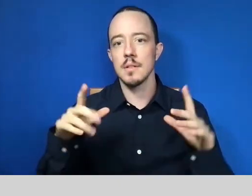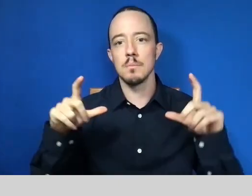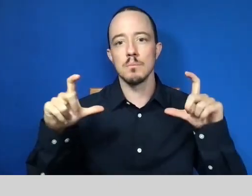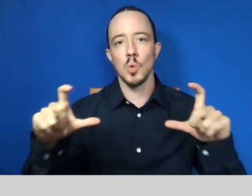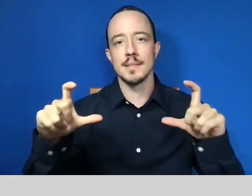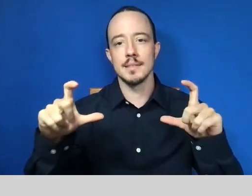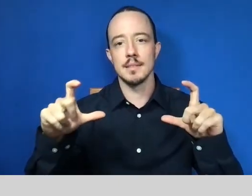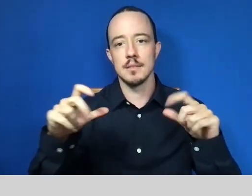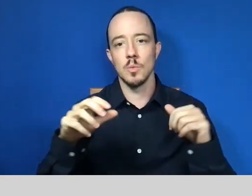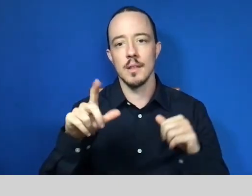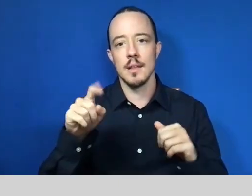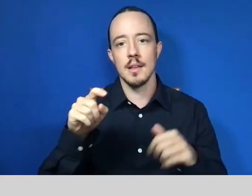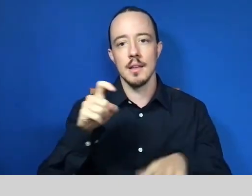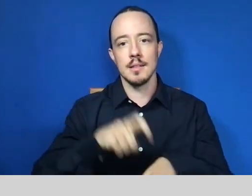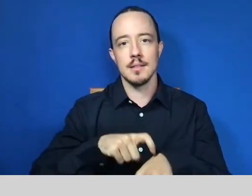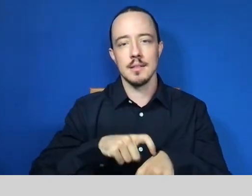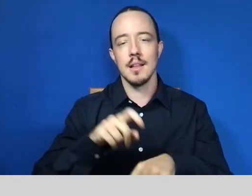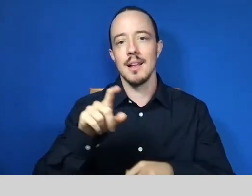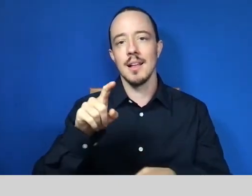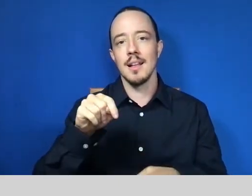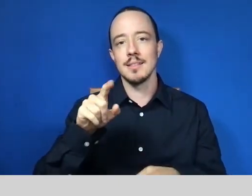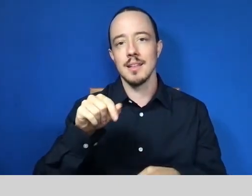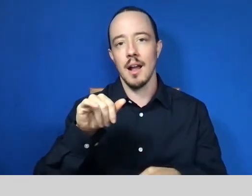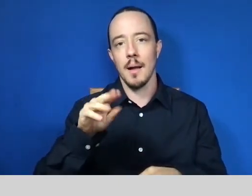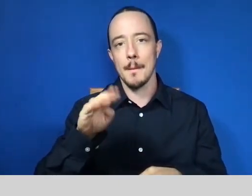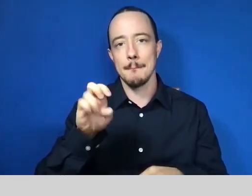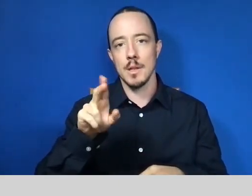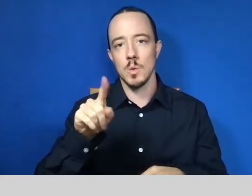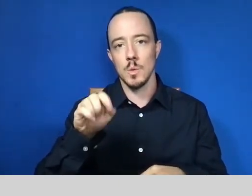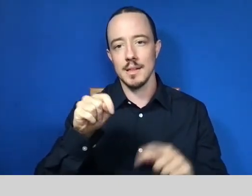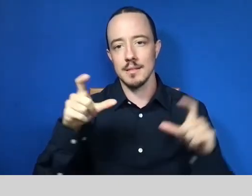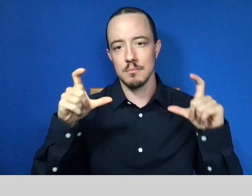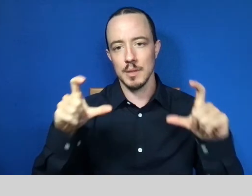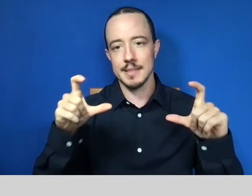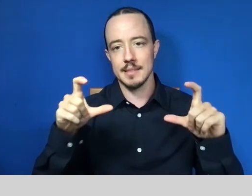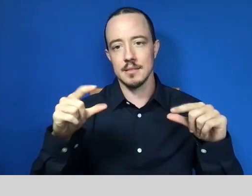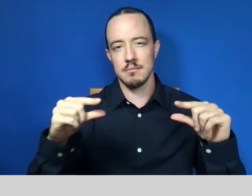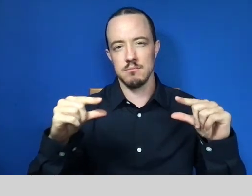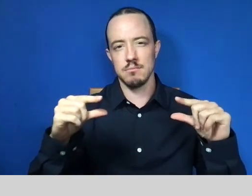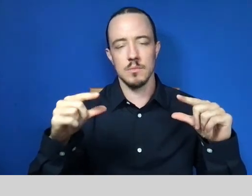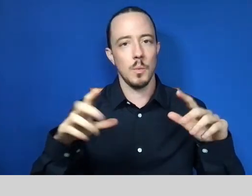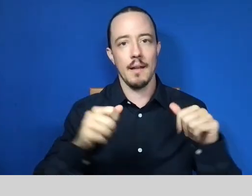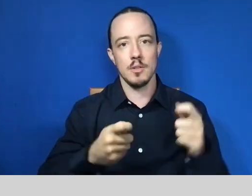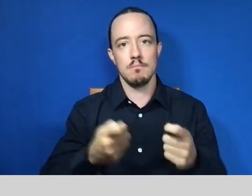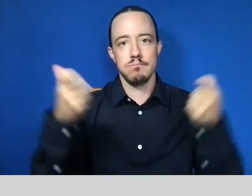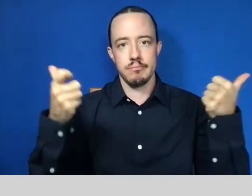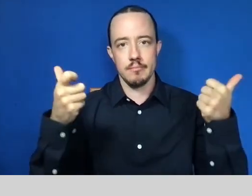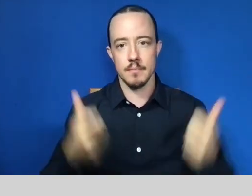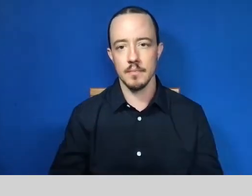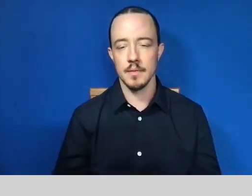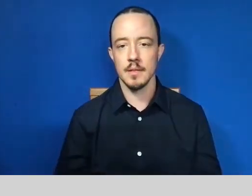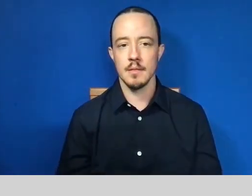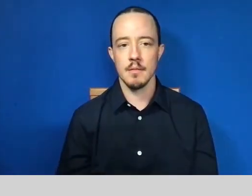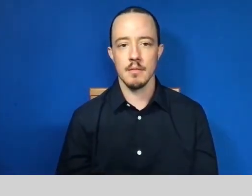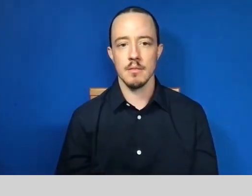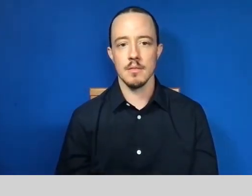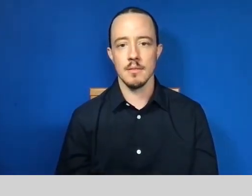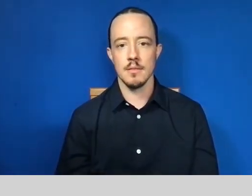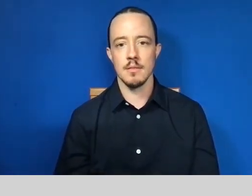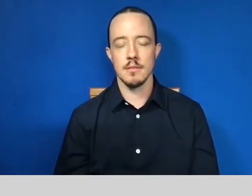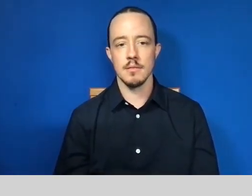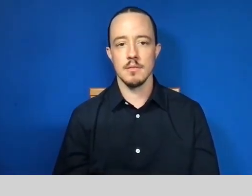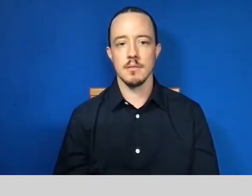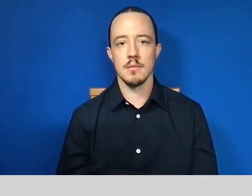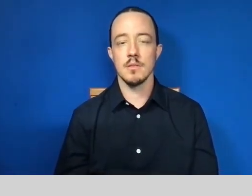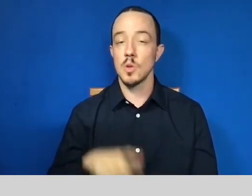surrounding the time unit second. We did not import everything that was required for the file to be syntactically correct.